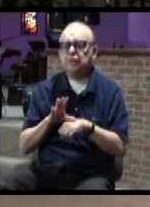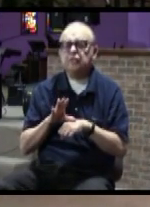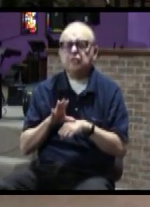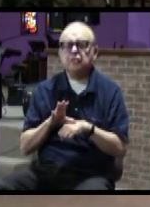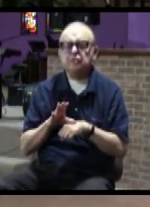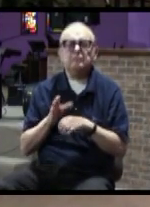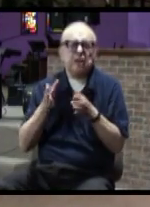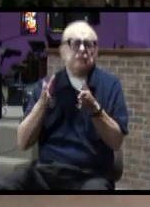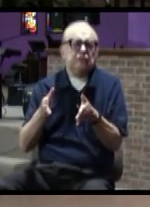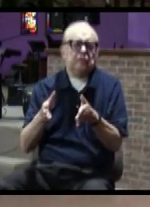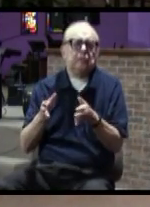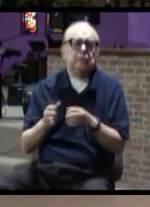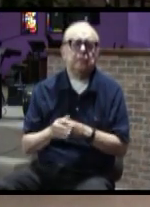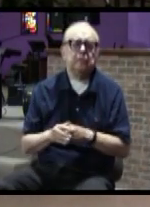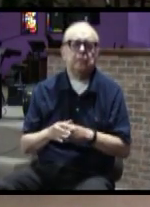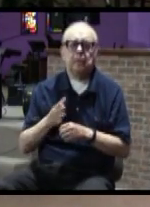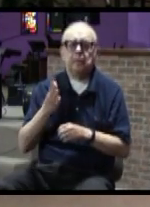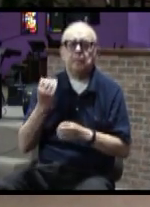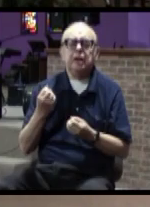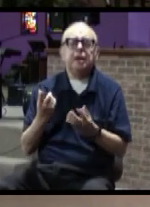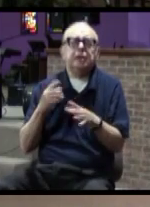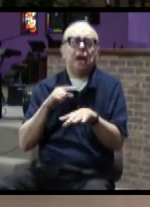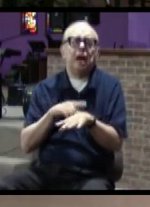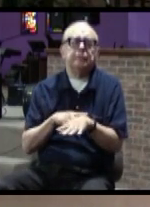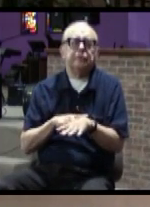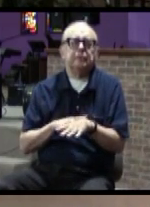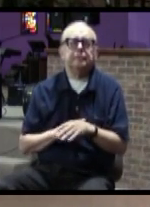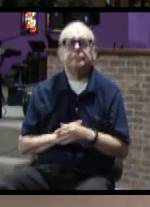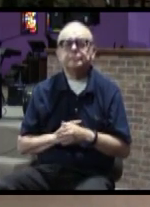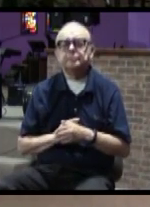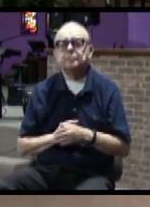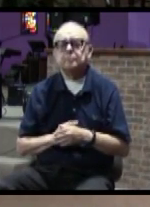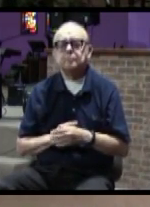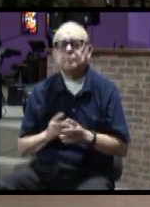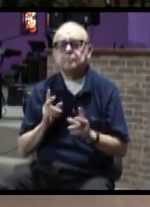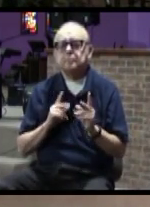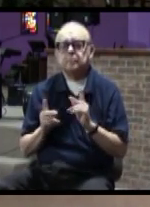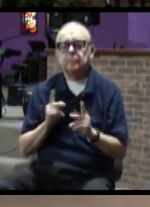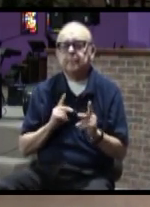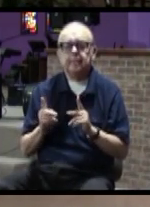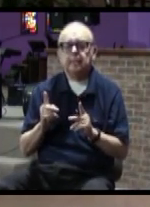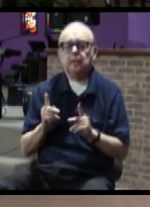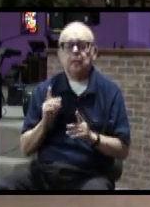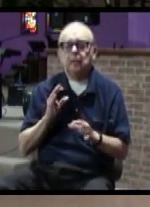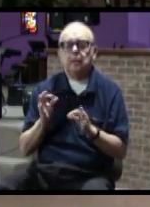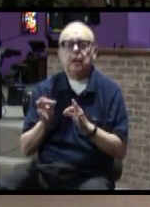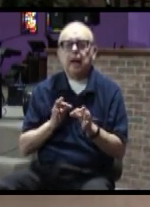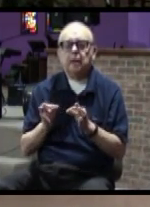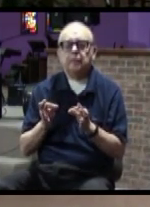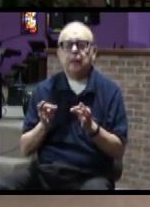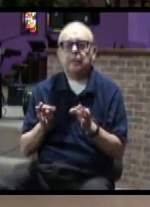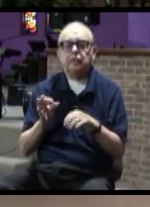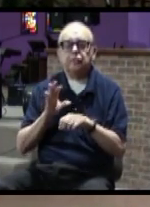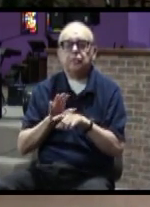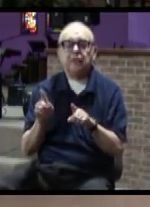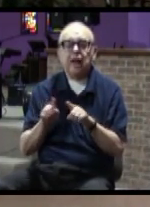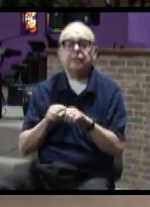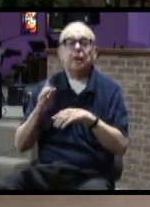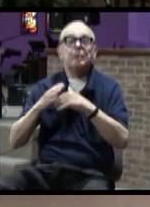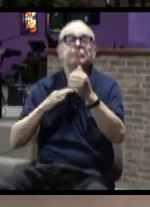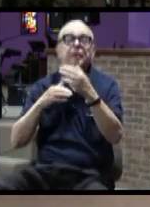the church in general. Because a lot of times people will define the church as a